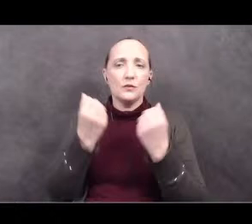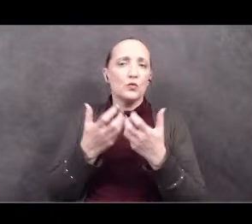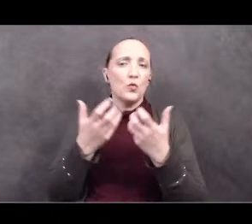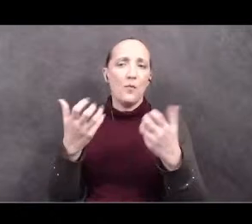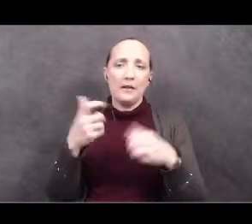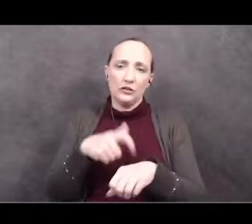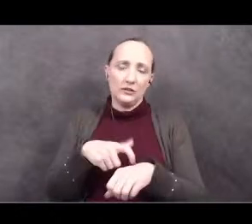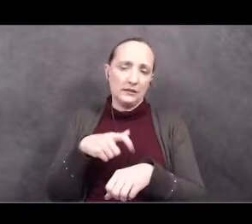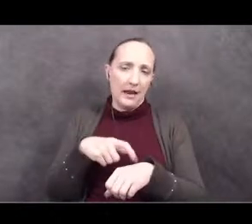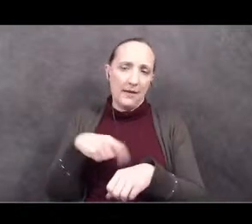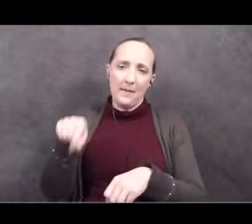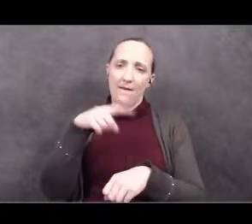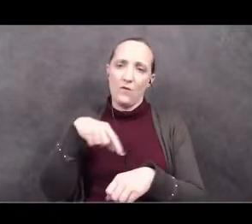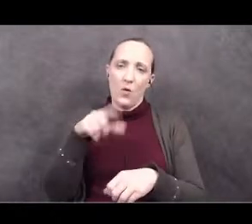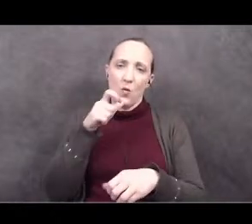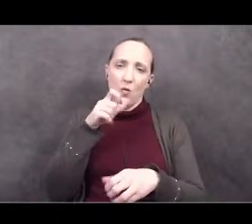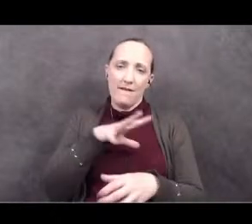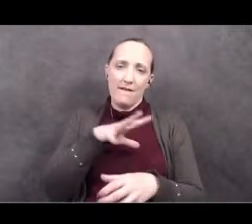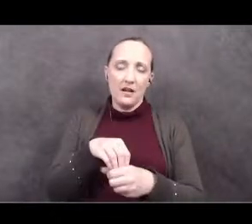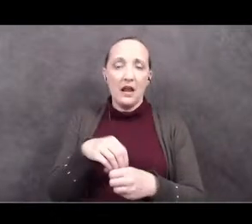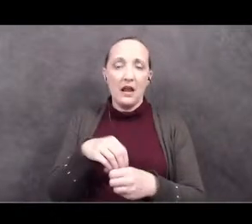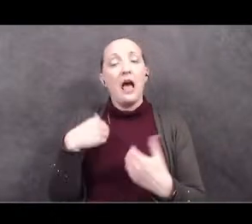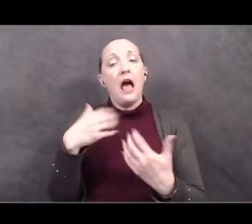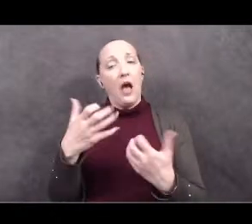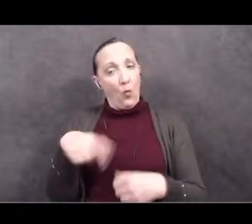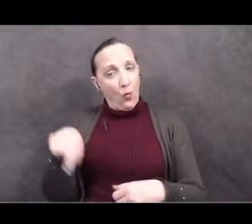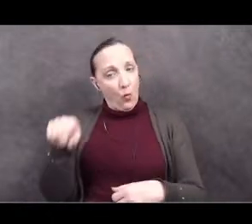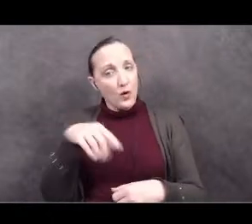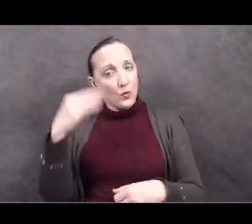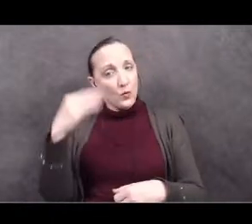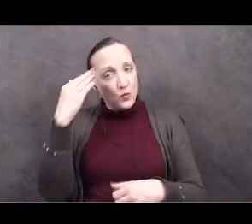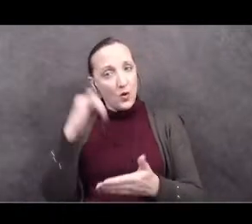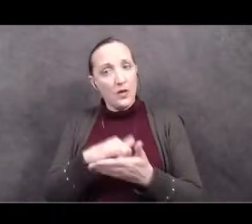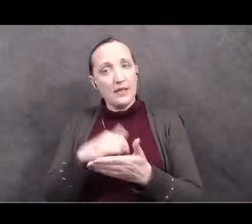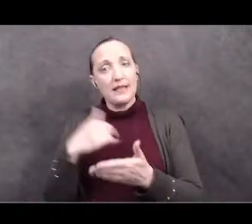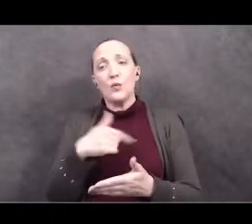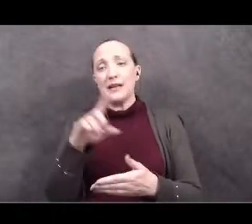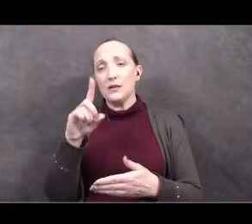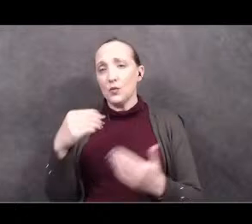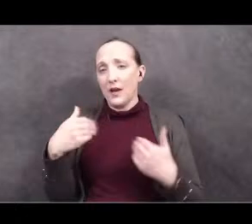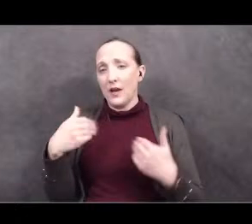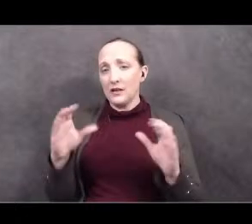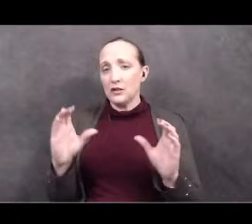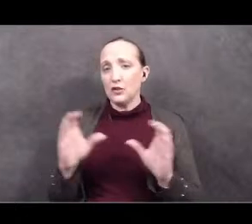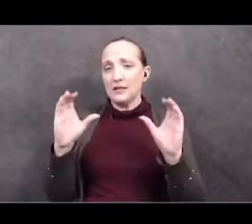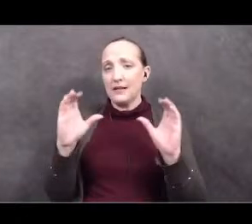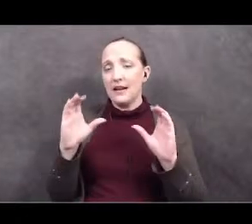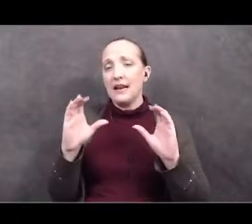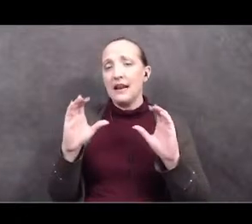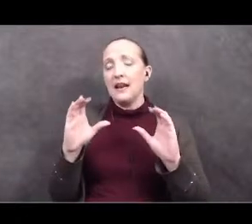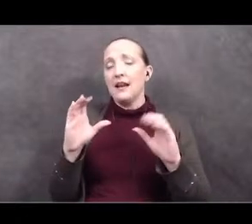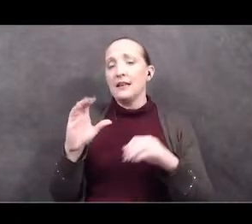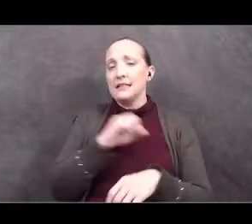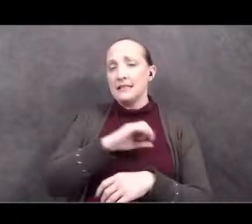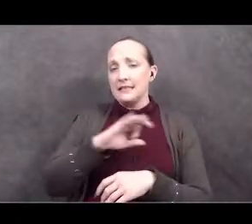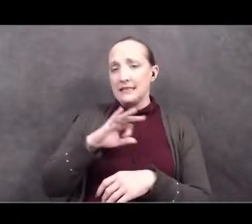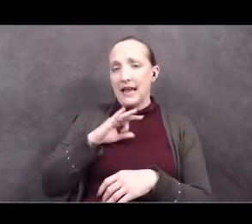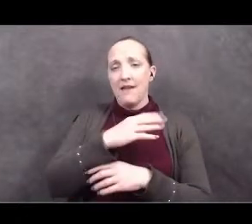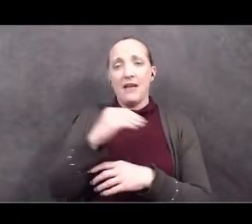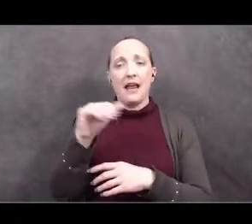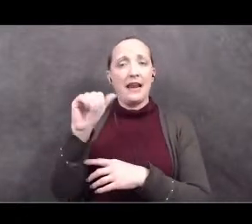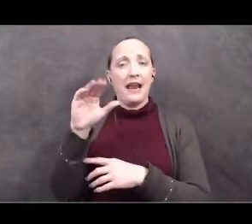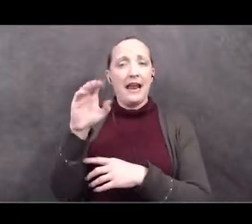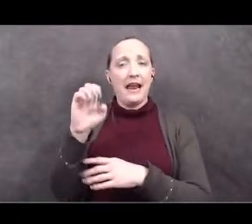involved and I want you to know and I'm sure you already know that we have certificated staff and Ace leadership involved in